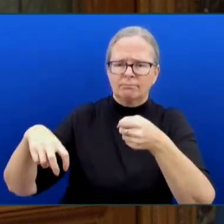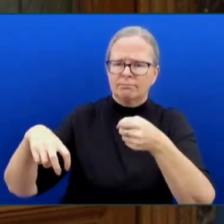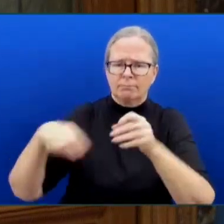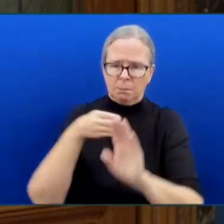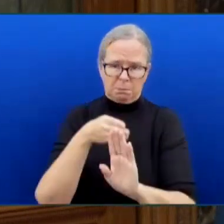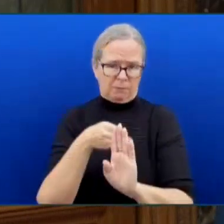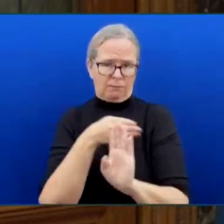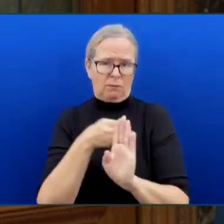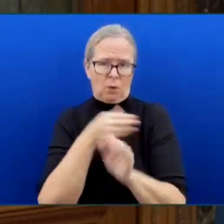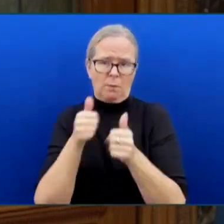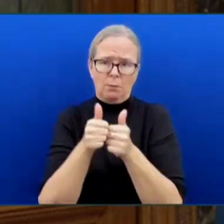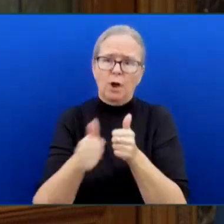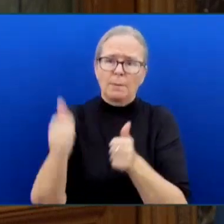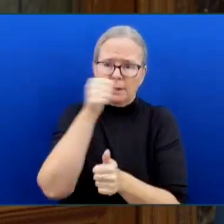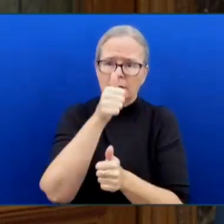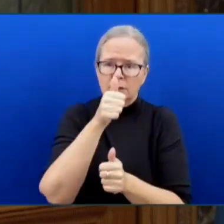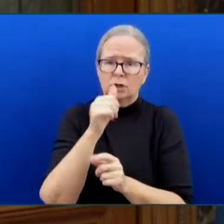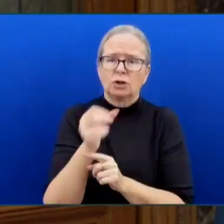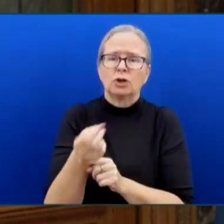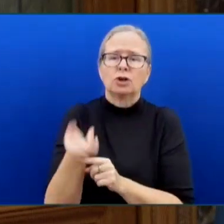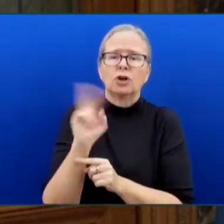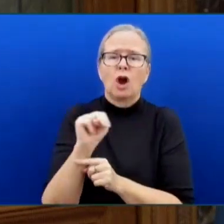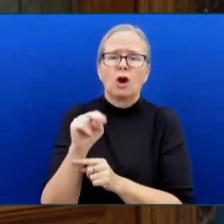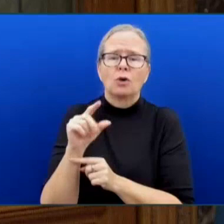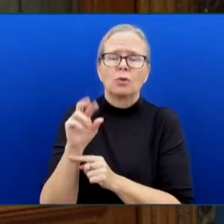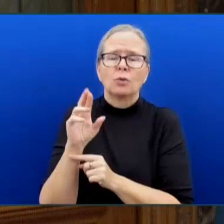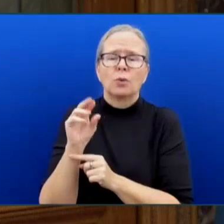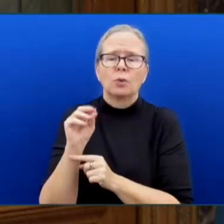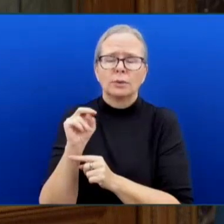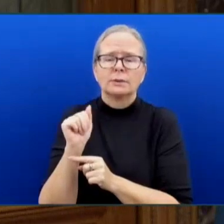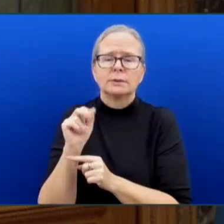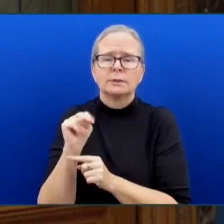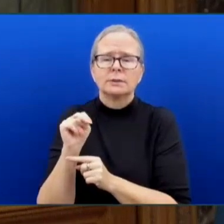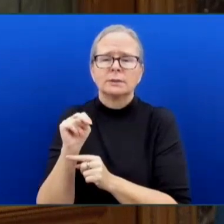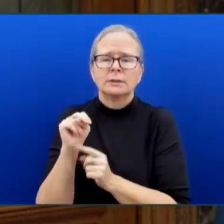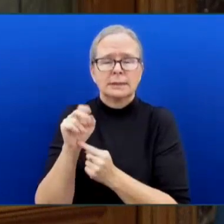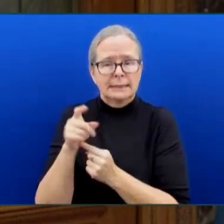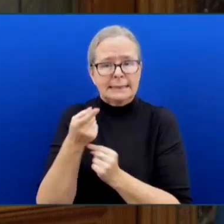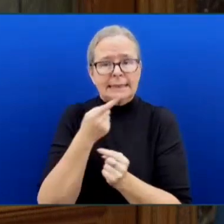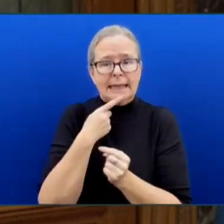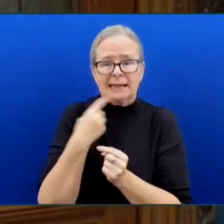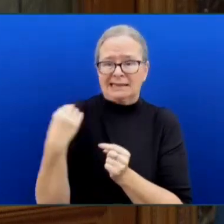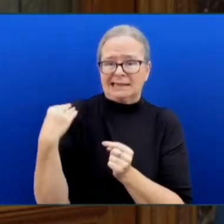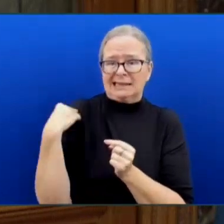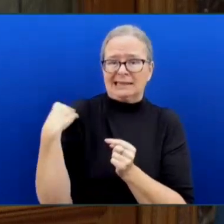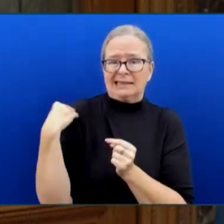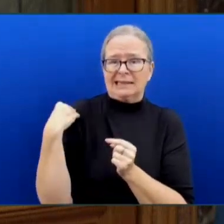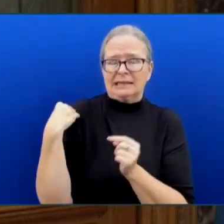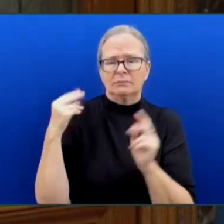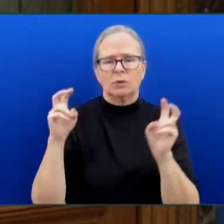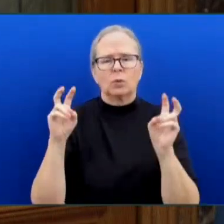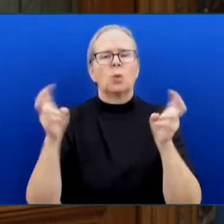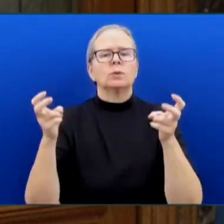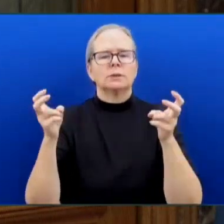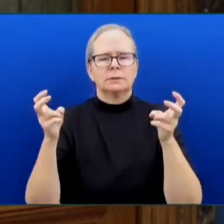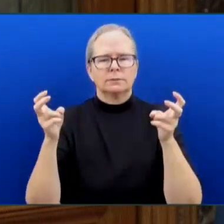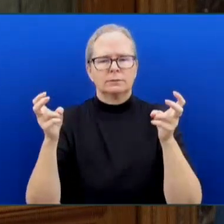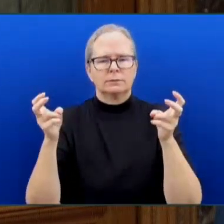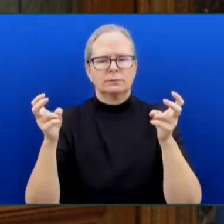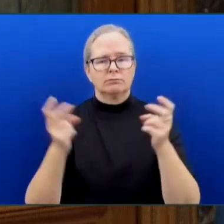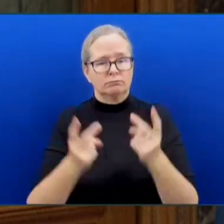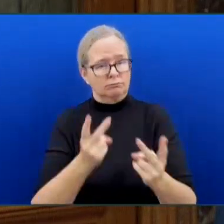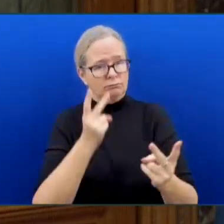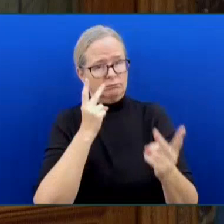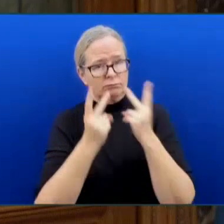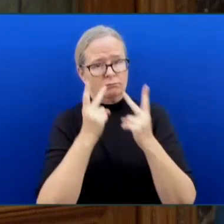is as applicable today as it was then. He said, quote, "In light of the pattern over the past few months, Honourable Speaker, through you to